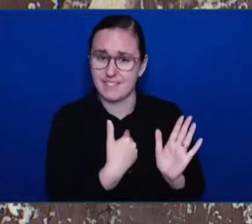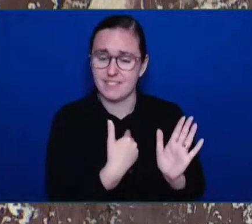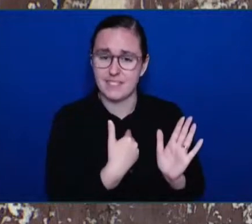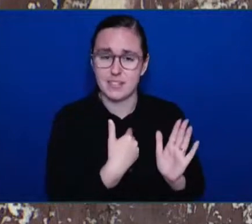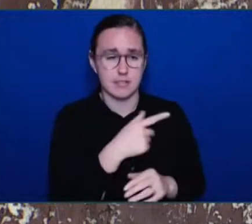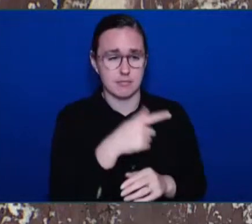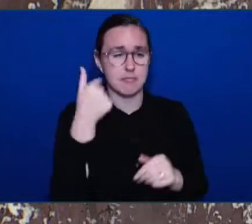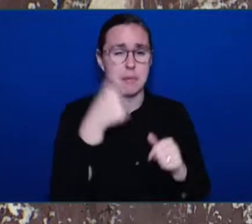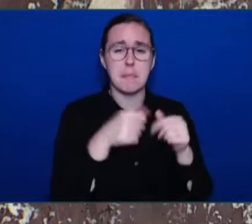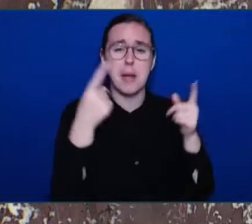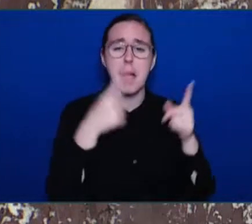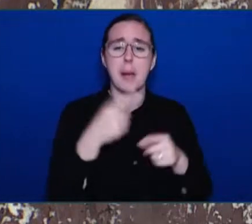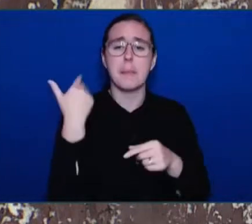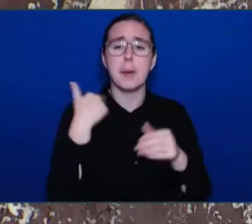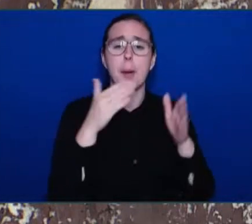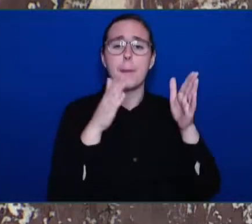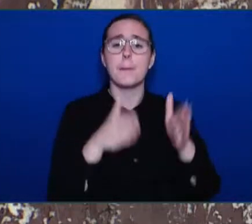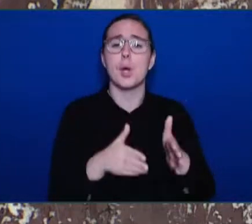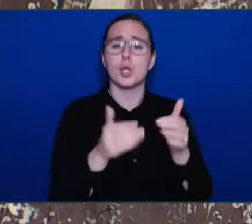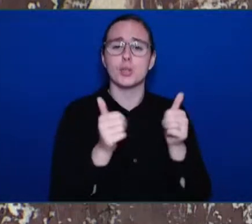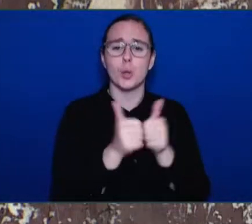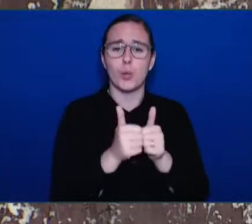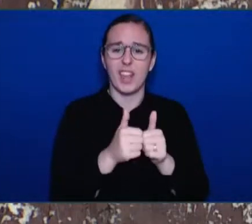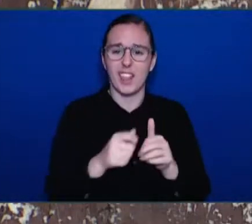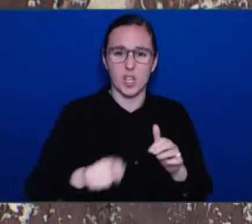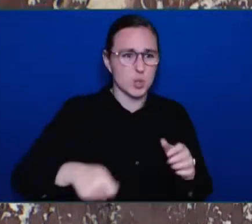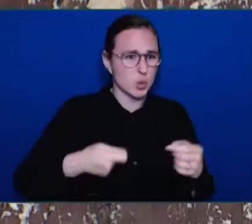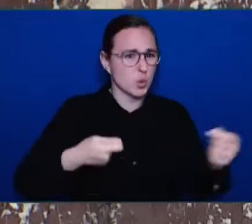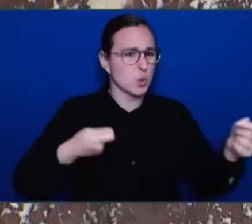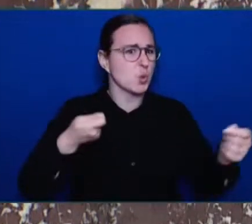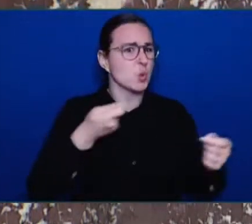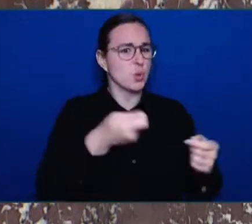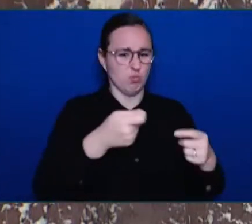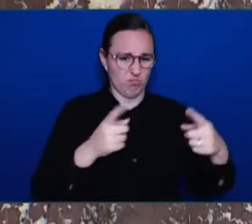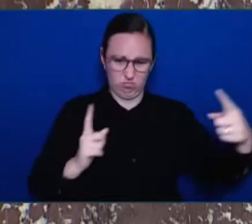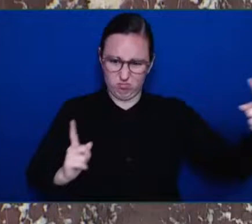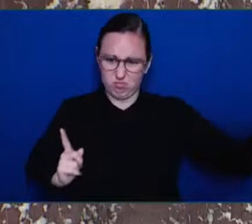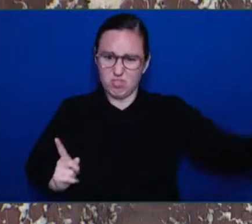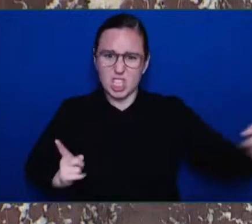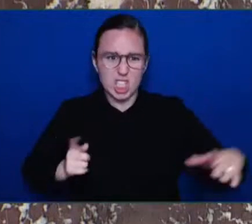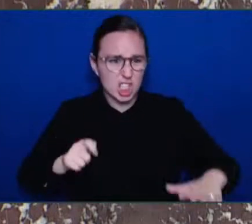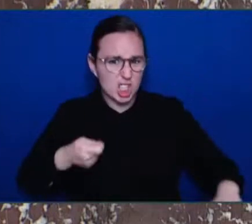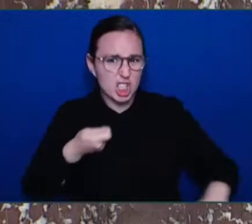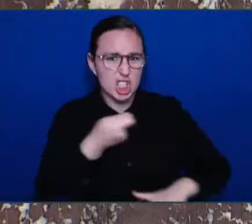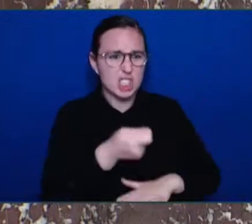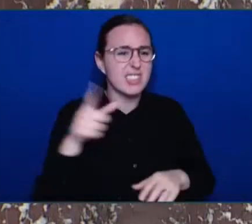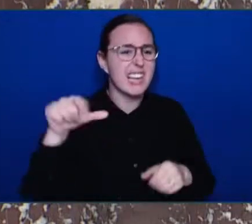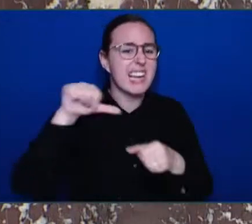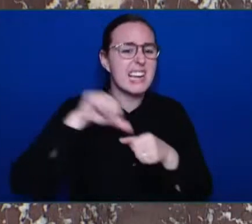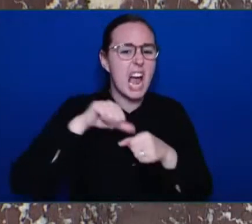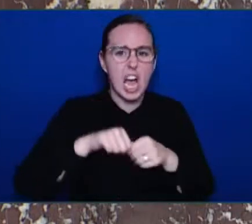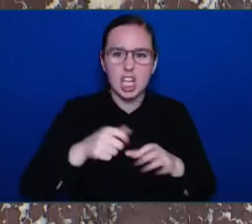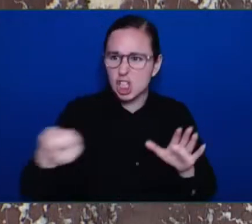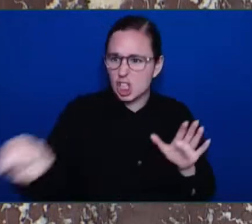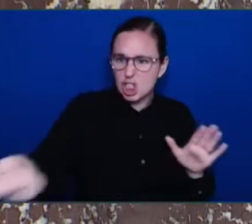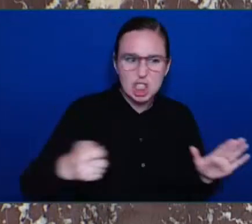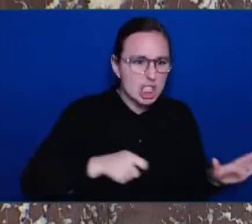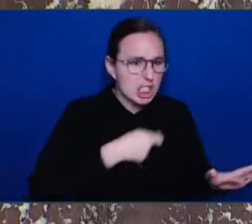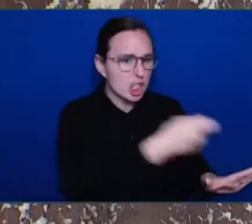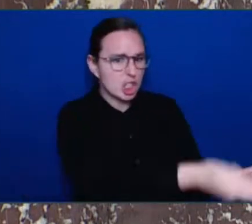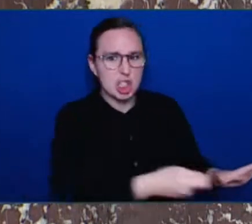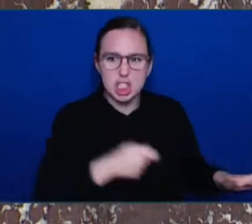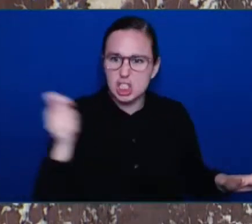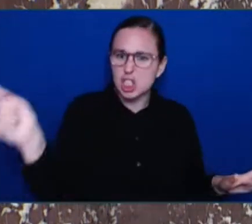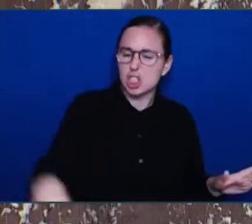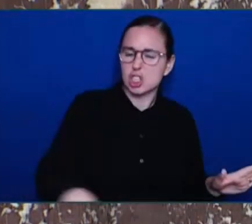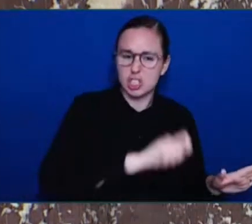offense. In fact, last year he was convicted of breaking and entering which resulted in just probation and 0 jail